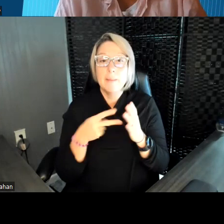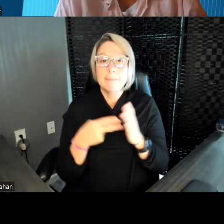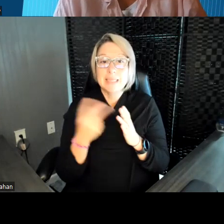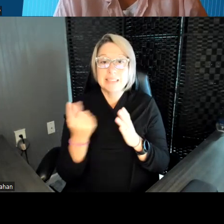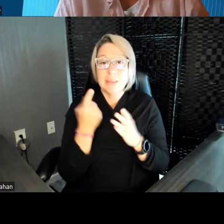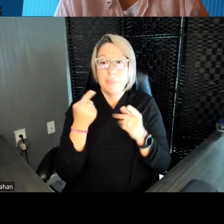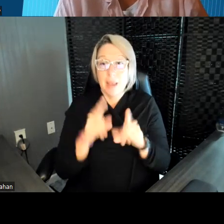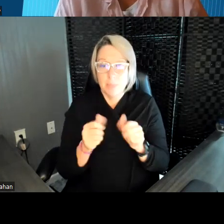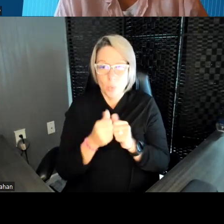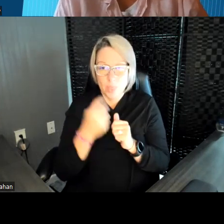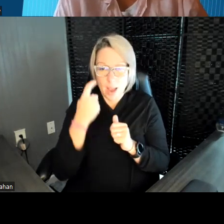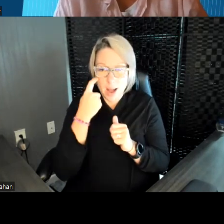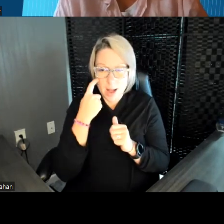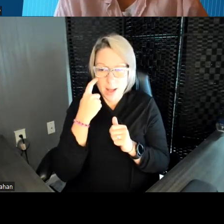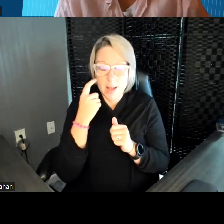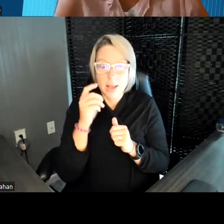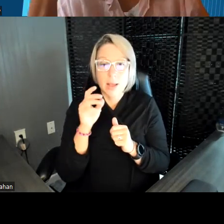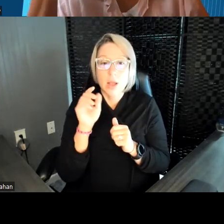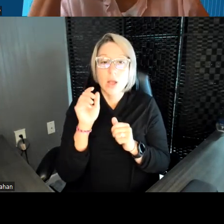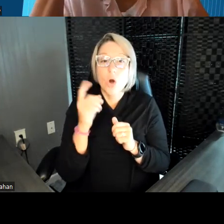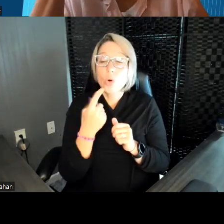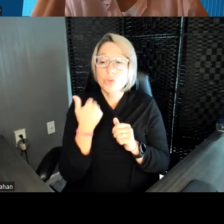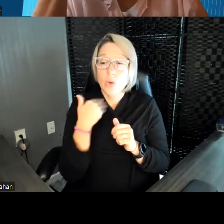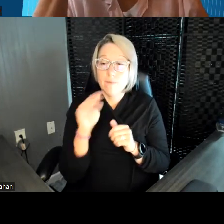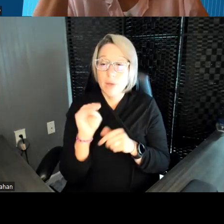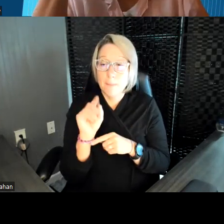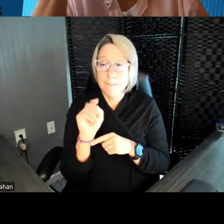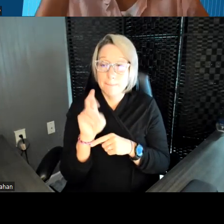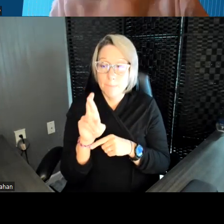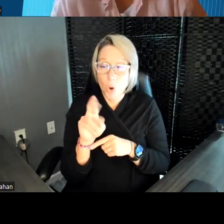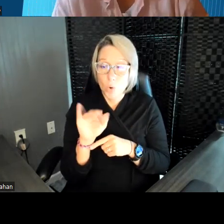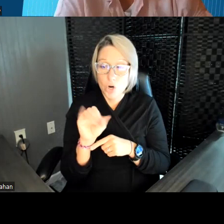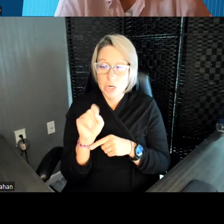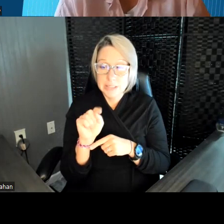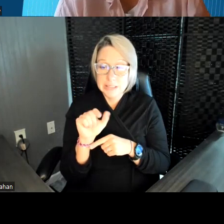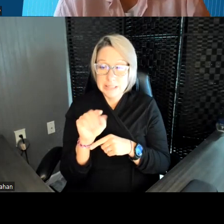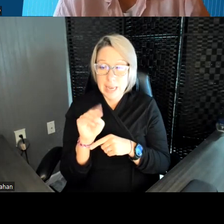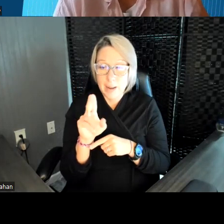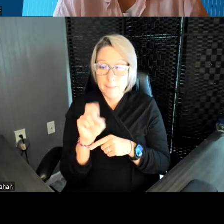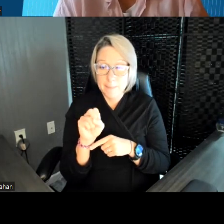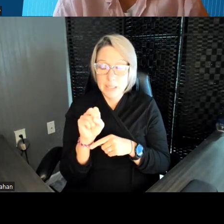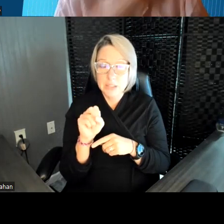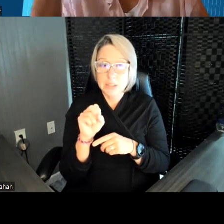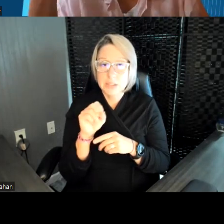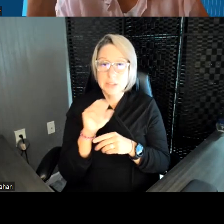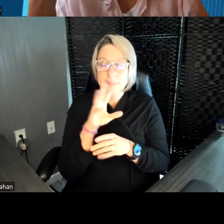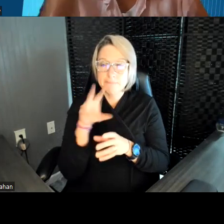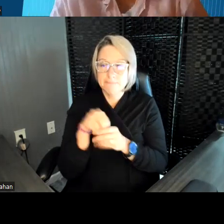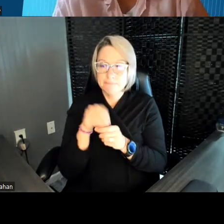the eye. There's also something called motor nystagmus that actually lives in the brain. It lives in the cerebellum, where the eyes are